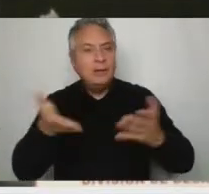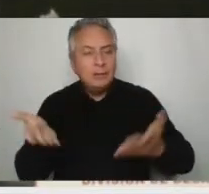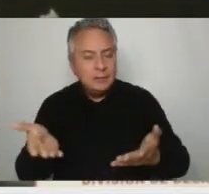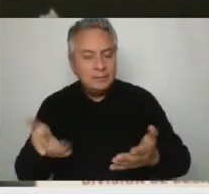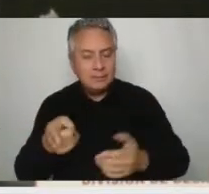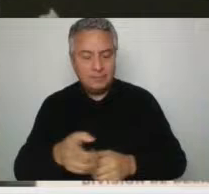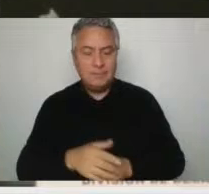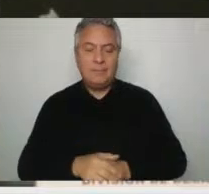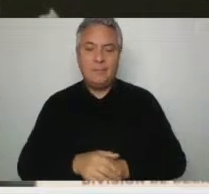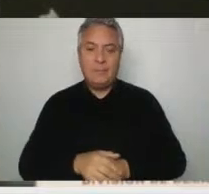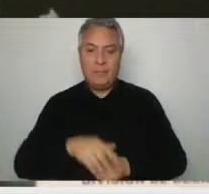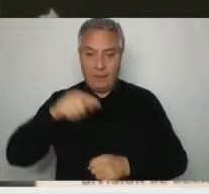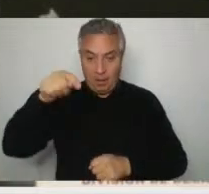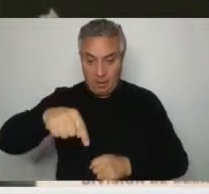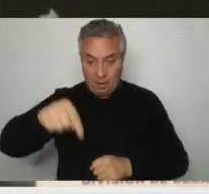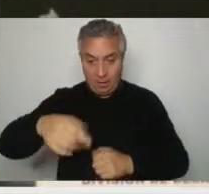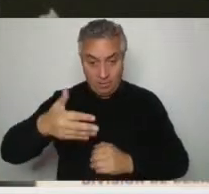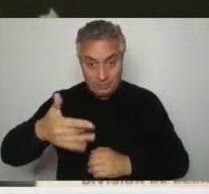address to